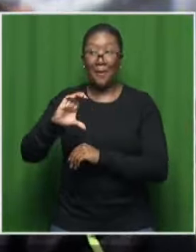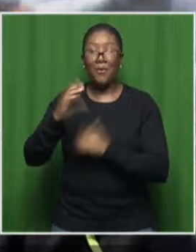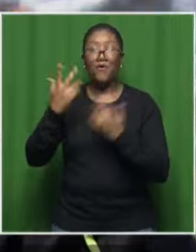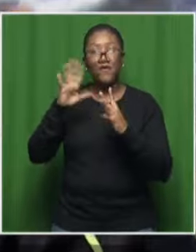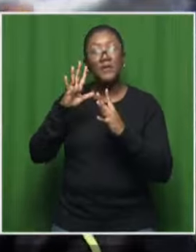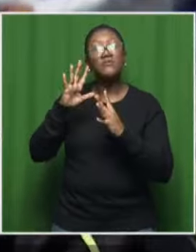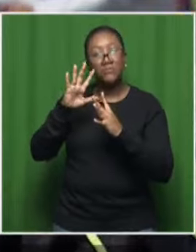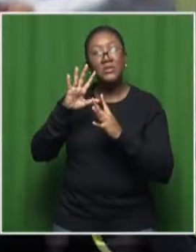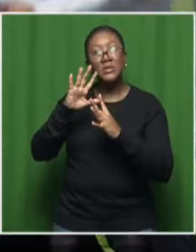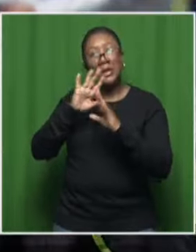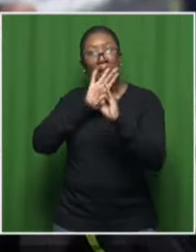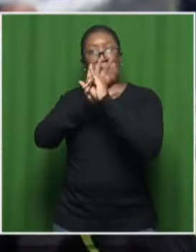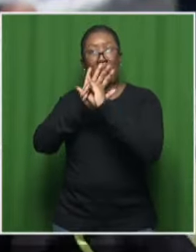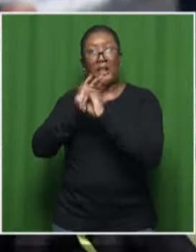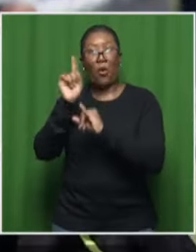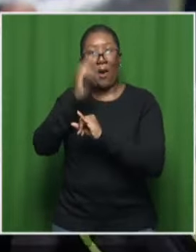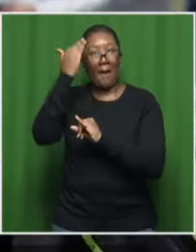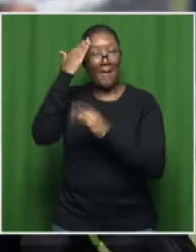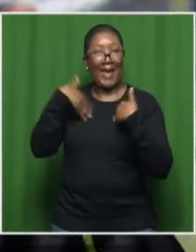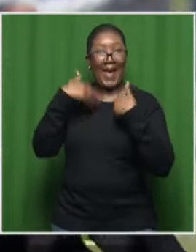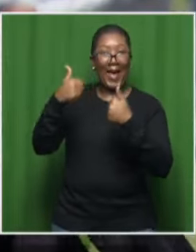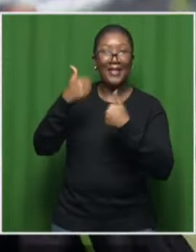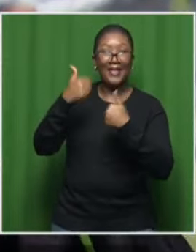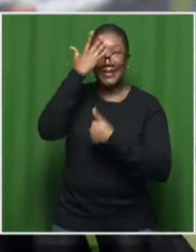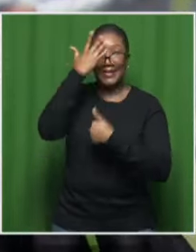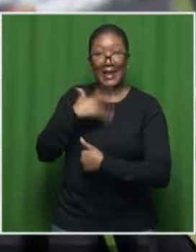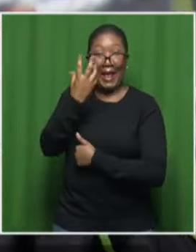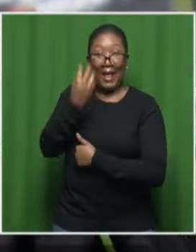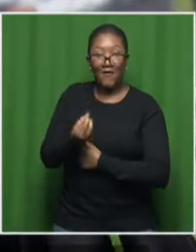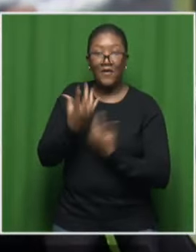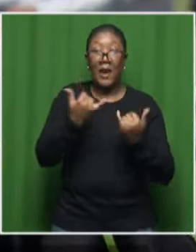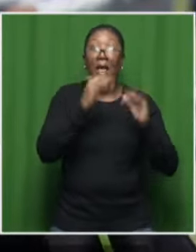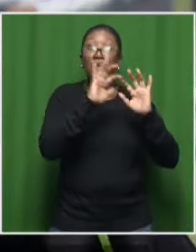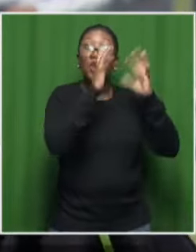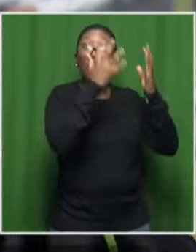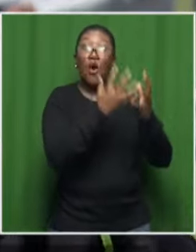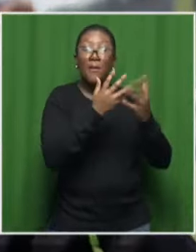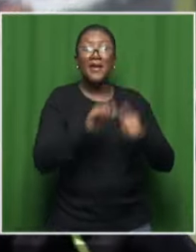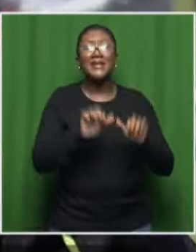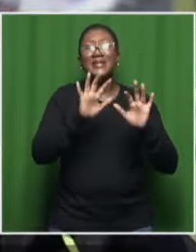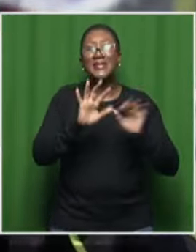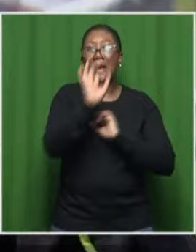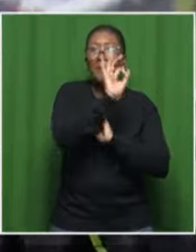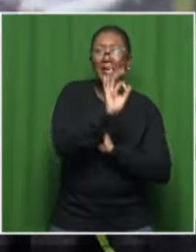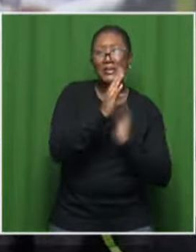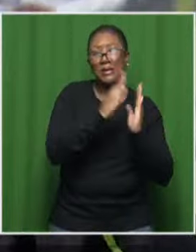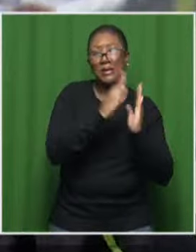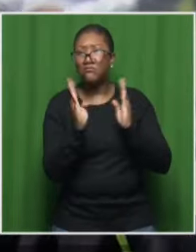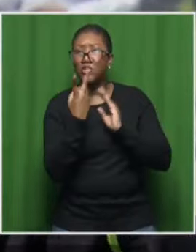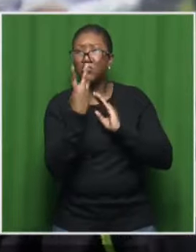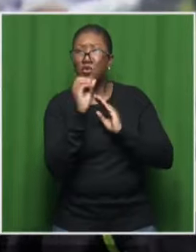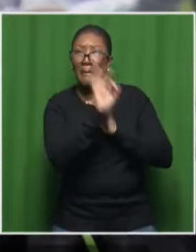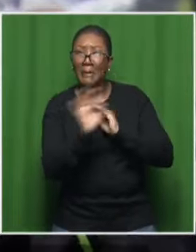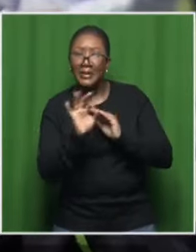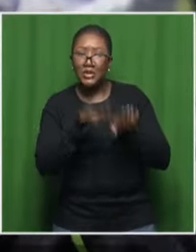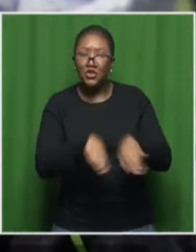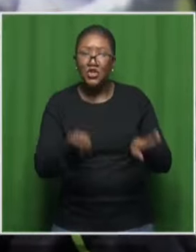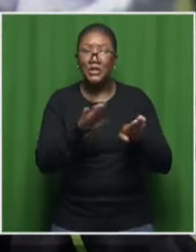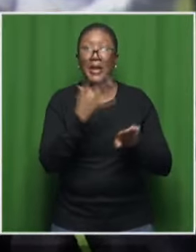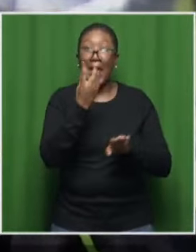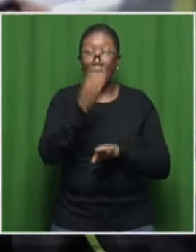health condition. And globally and in South Africa, anything from between 10% to 20% of our children and youth